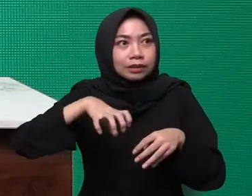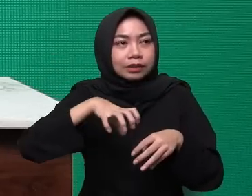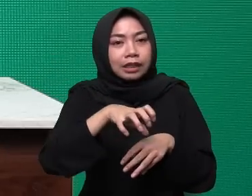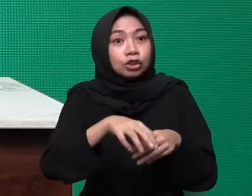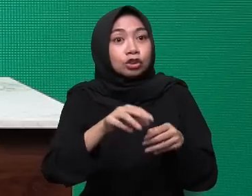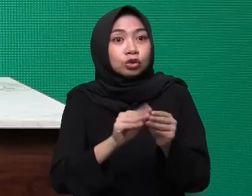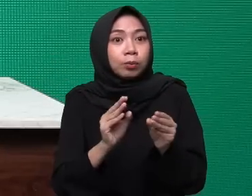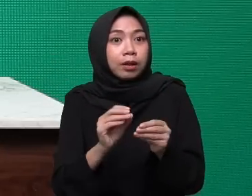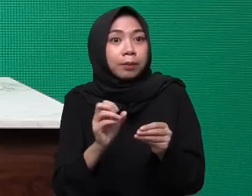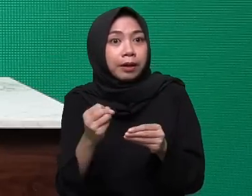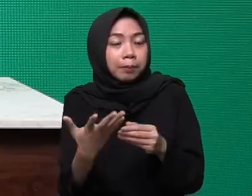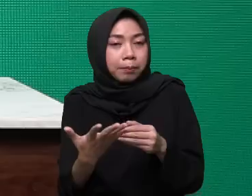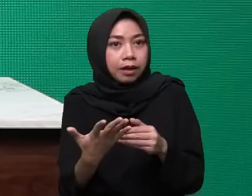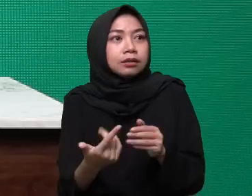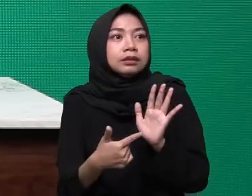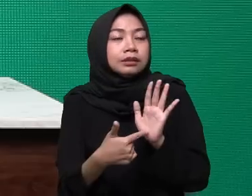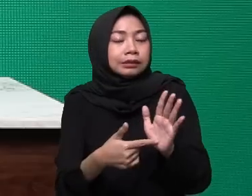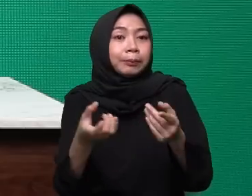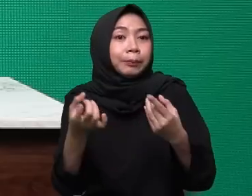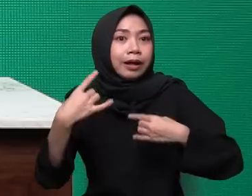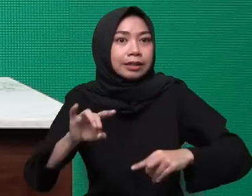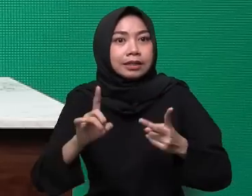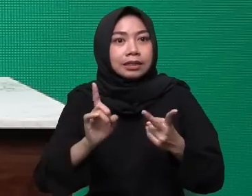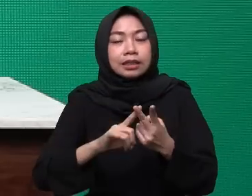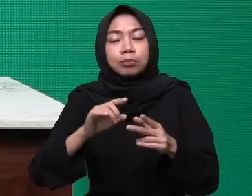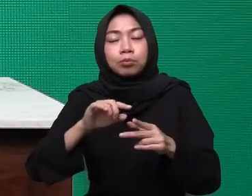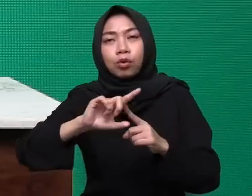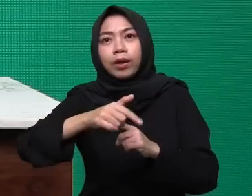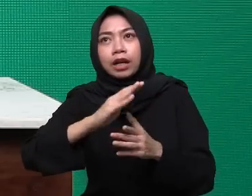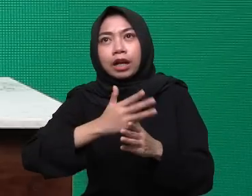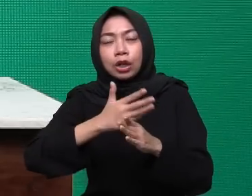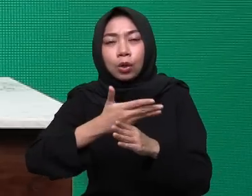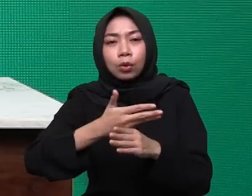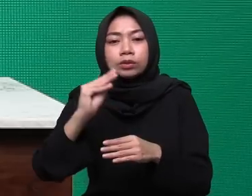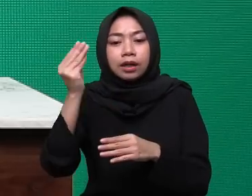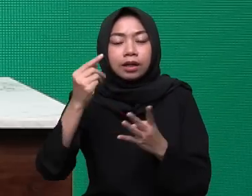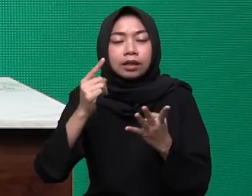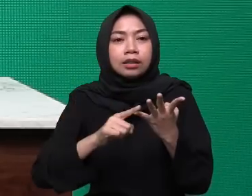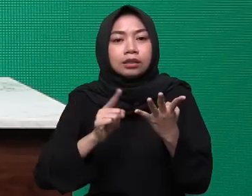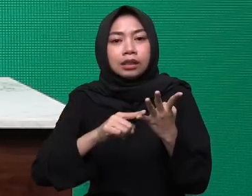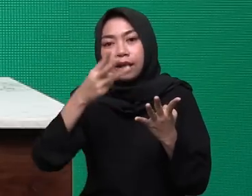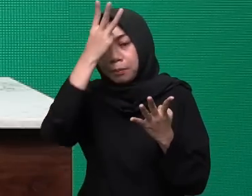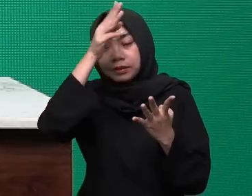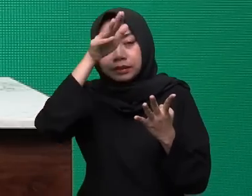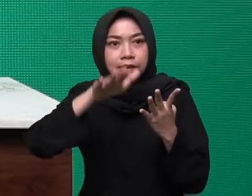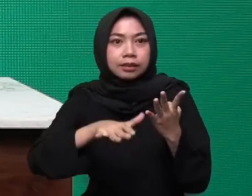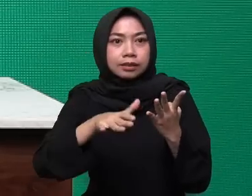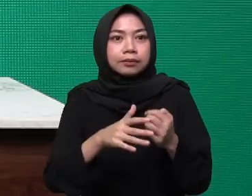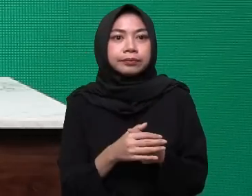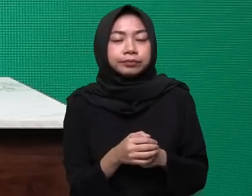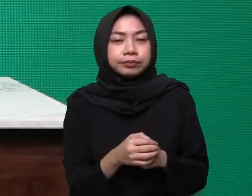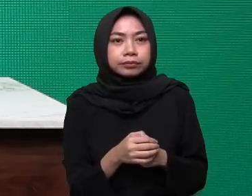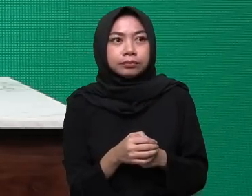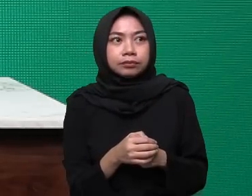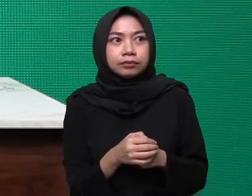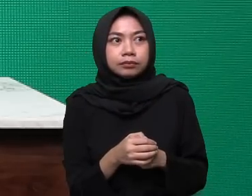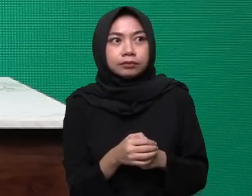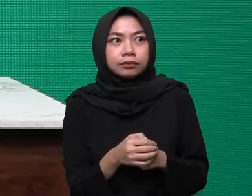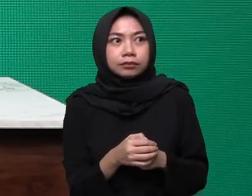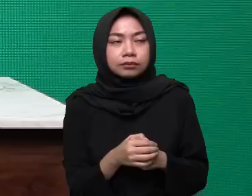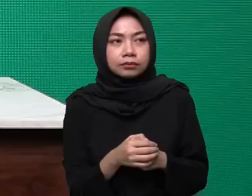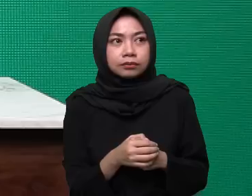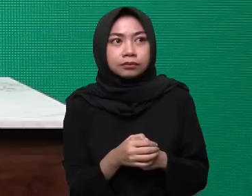in several areas, which is Bali, Kepulauan Riau, Jakarta, and also South Kalimantan. I will close the sessions with